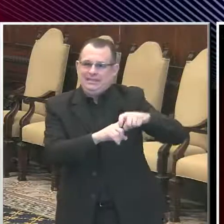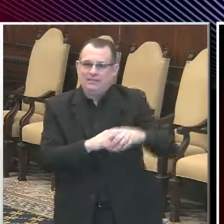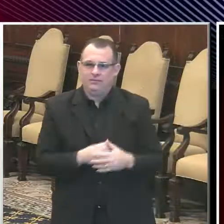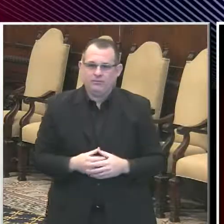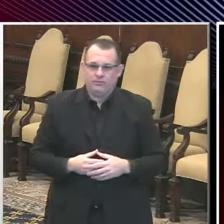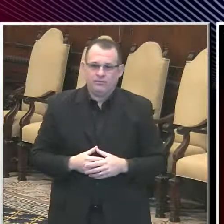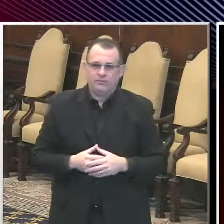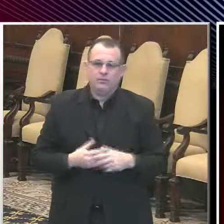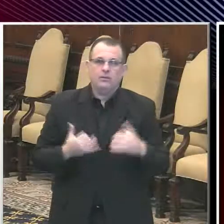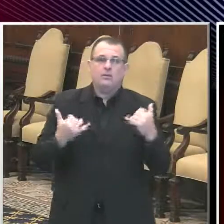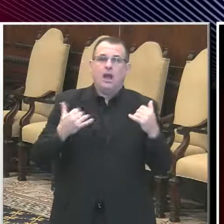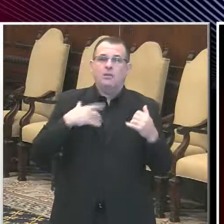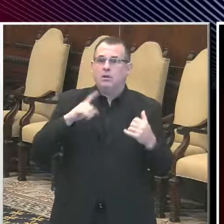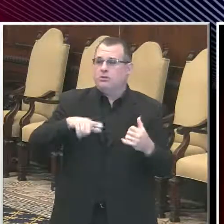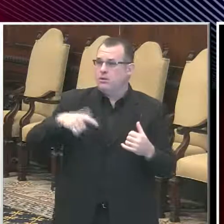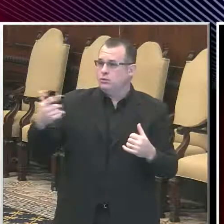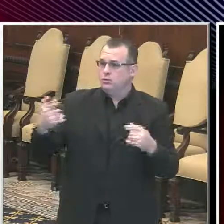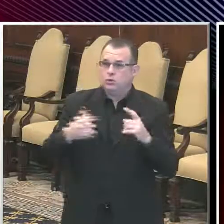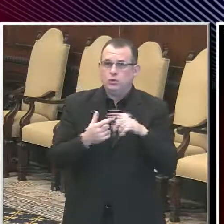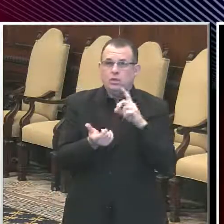update.